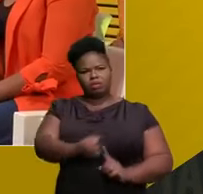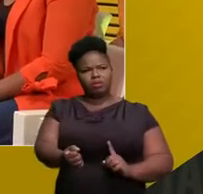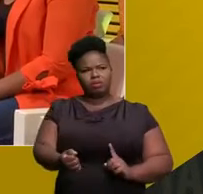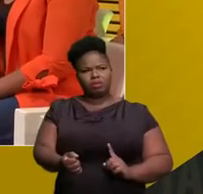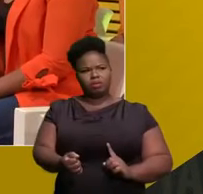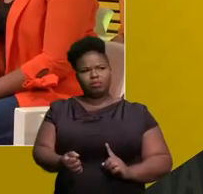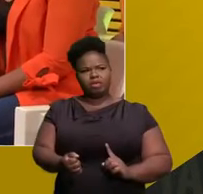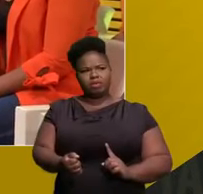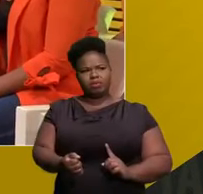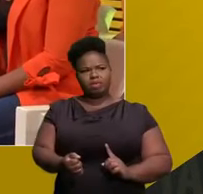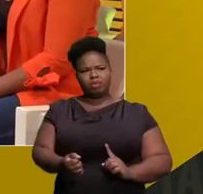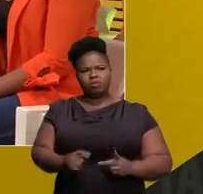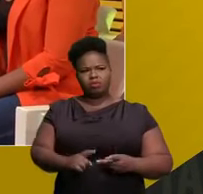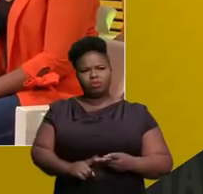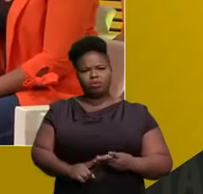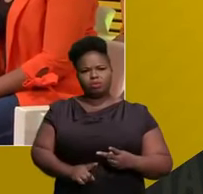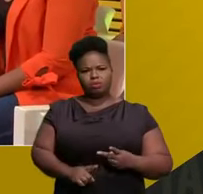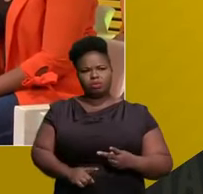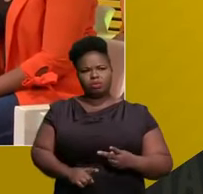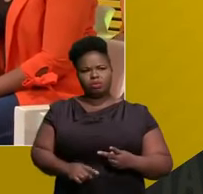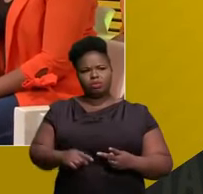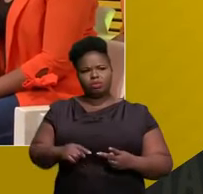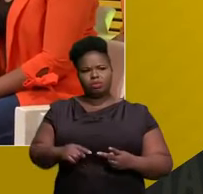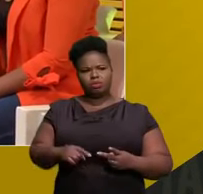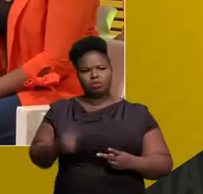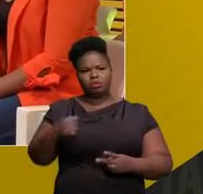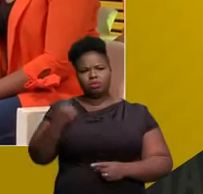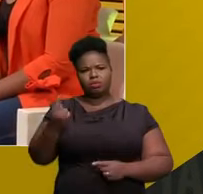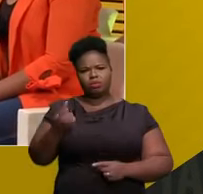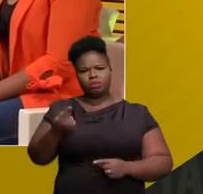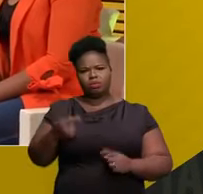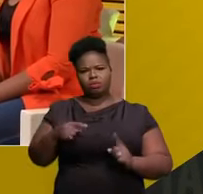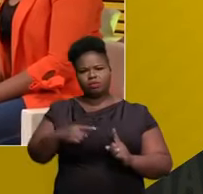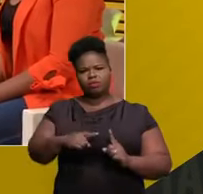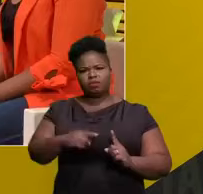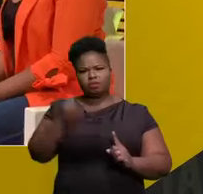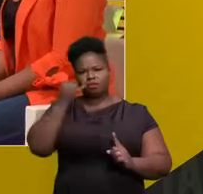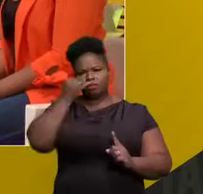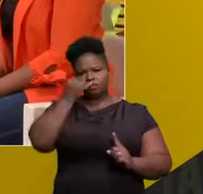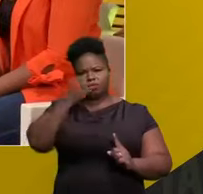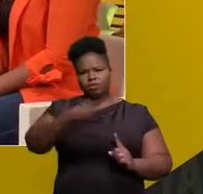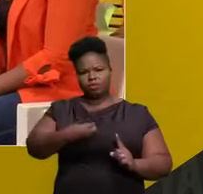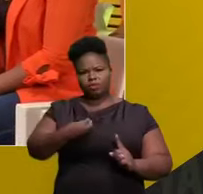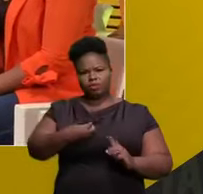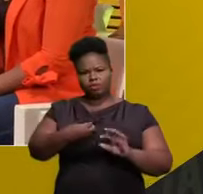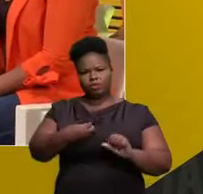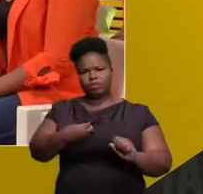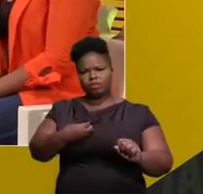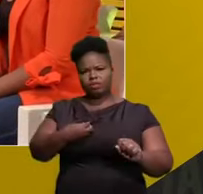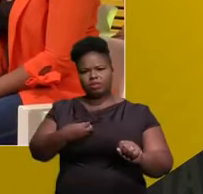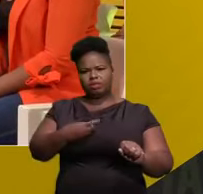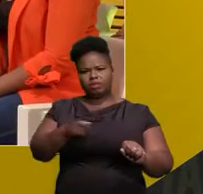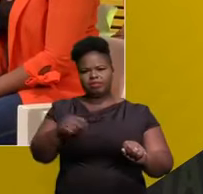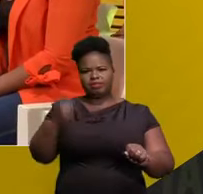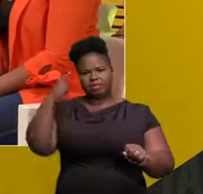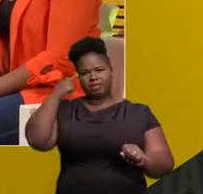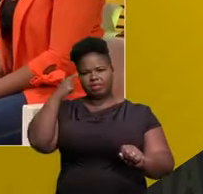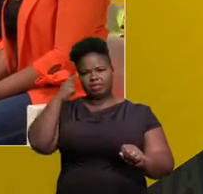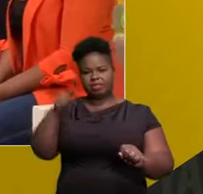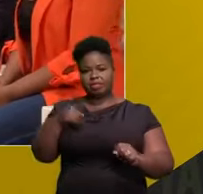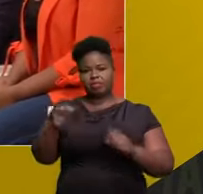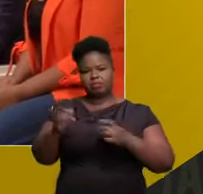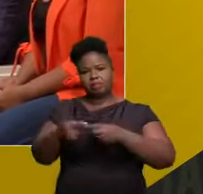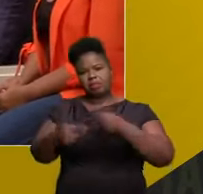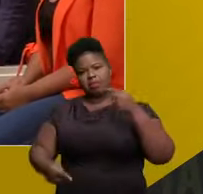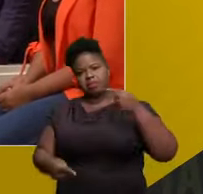abuse in general, but purely pointed towards drug abuse amongst the youth. So, okay, I think your mic is, we've lost connection.